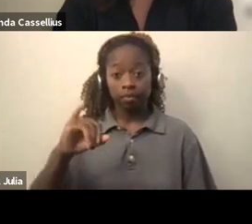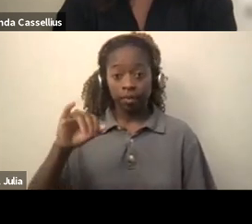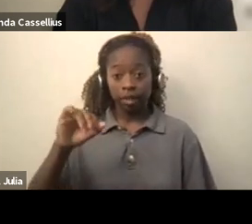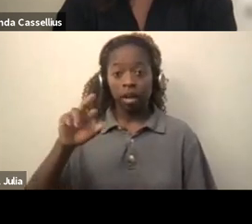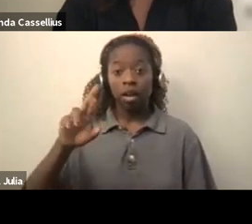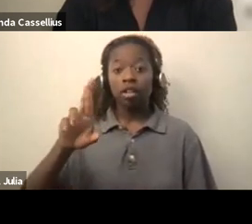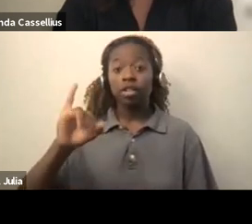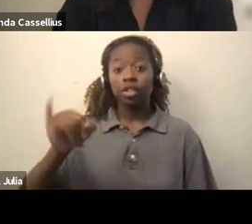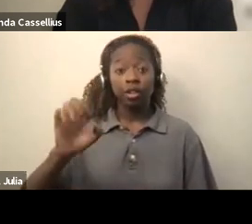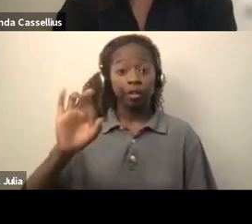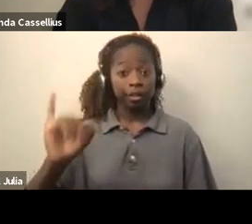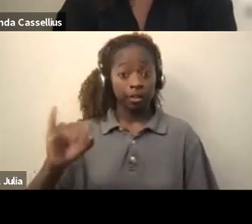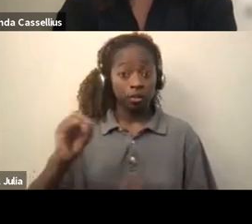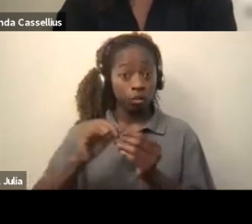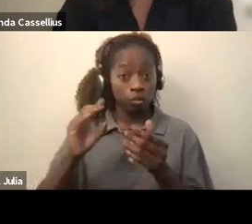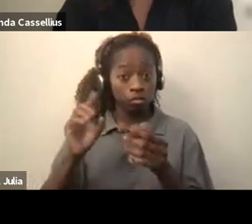comments